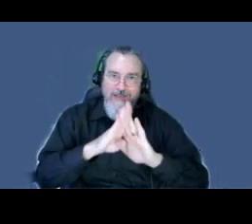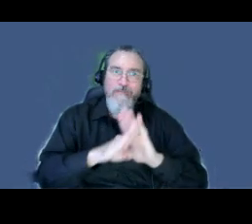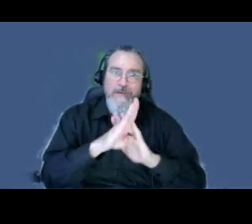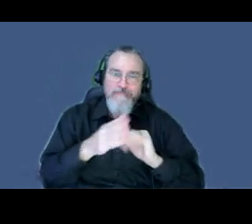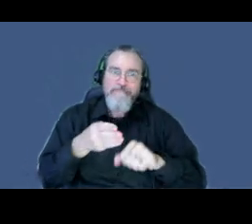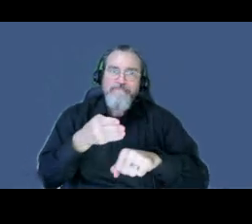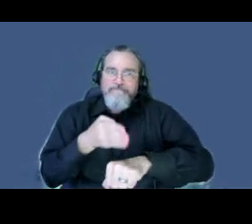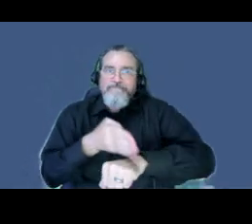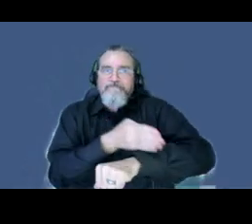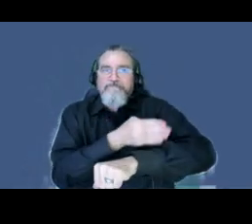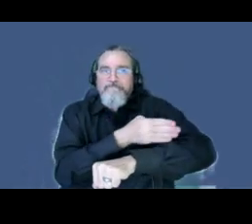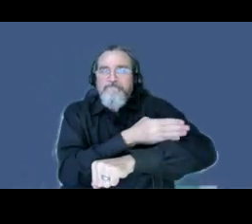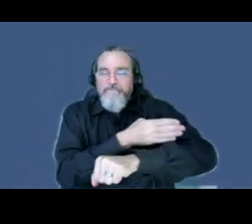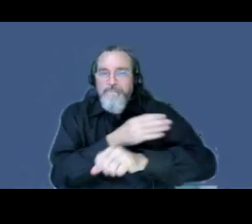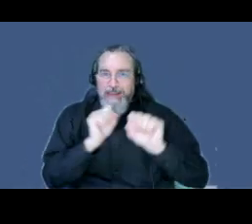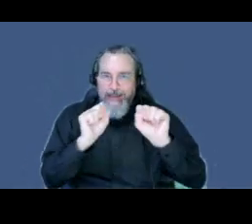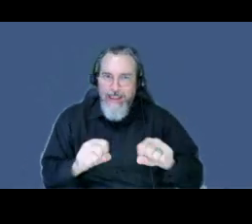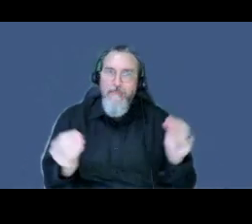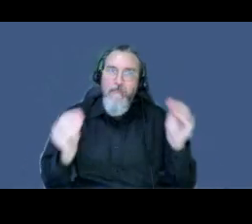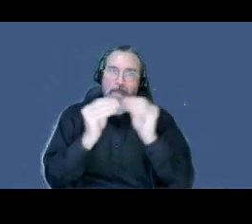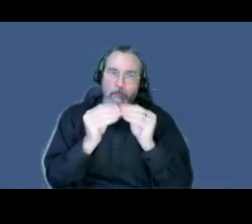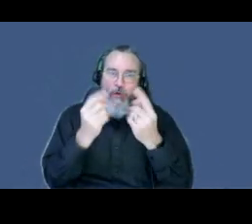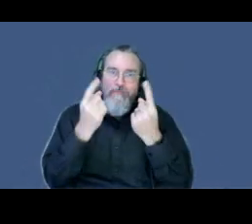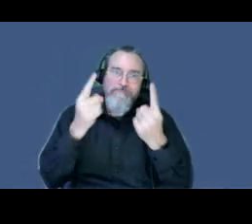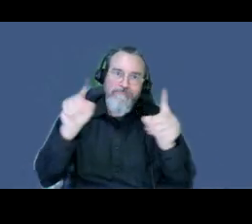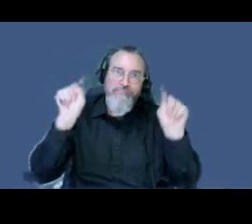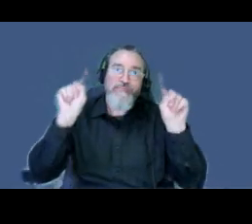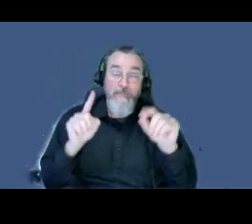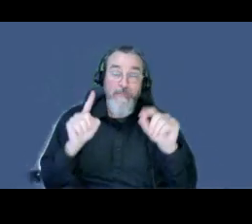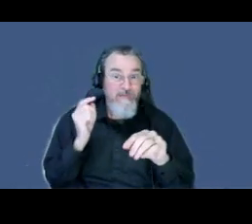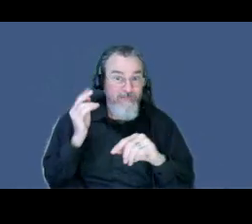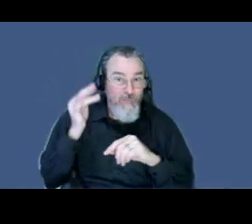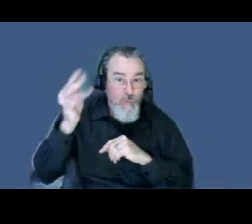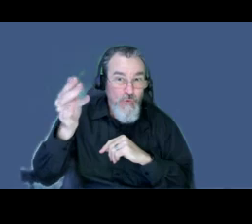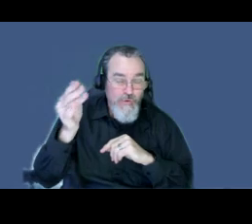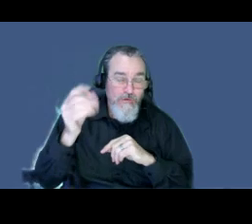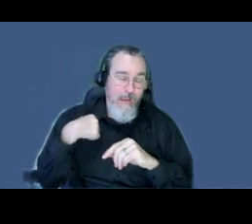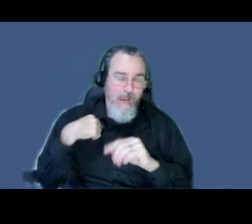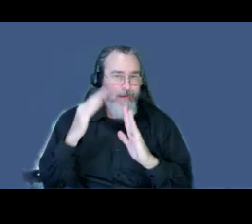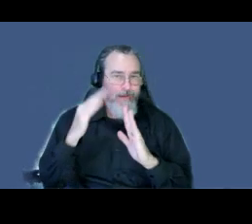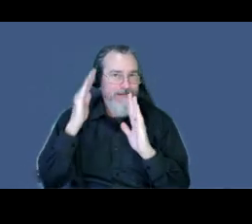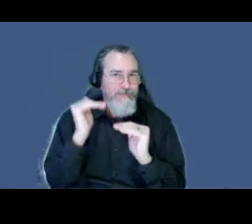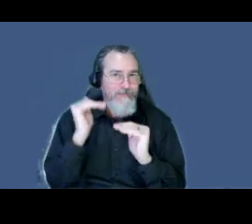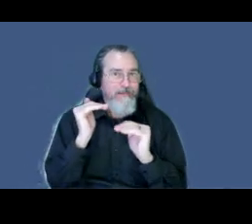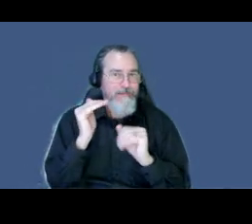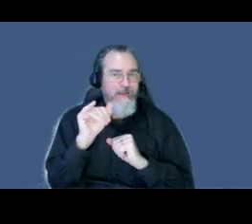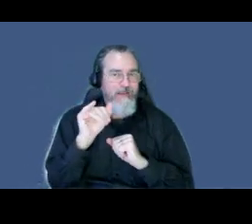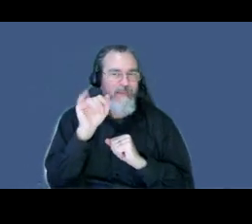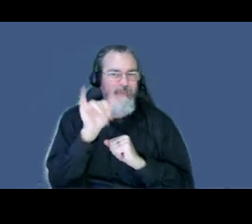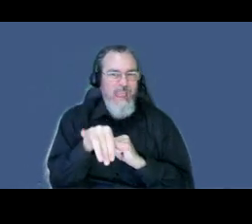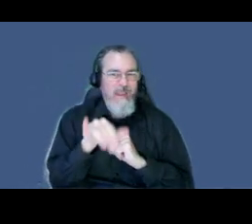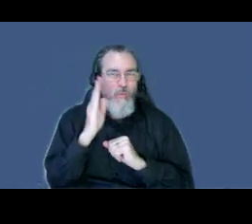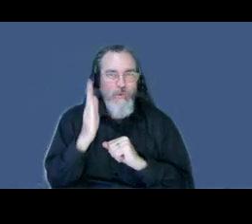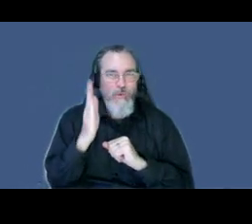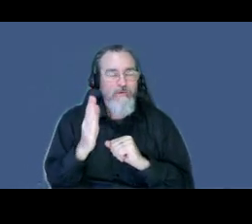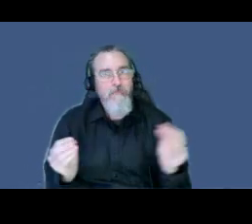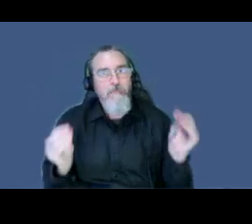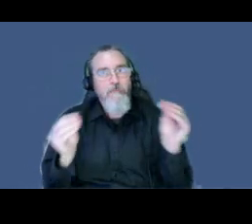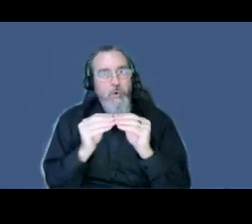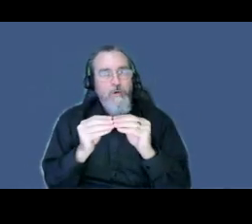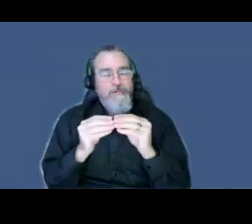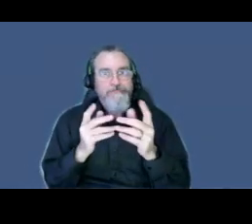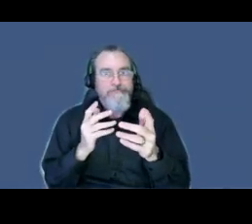effective as we can. And in the future, I expect that that is going to move well beyond this, the environment that you're working